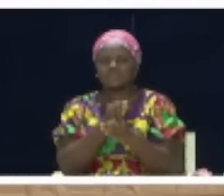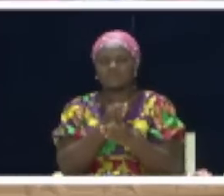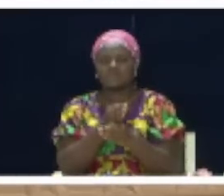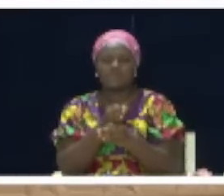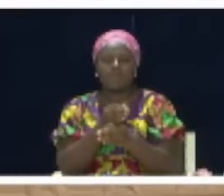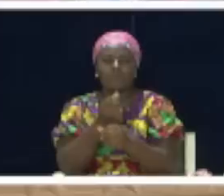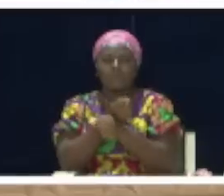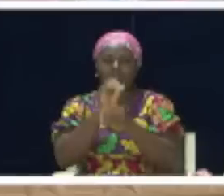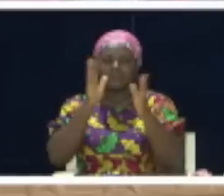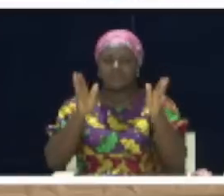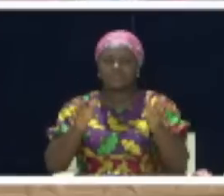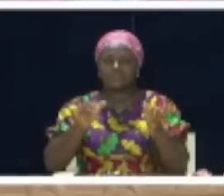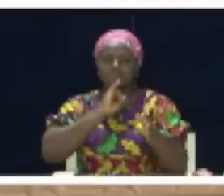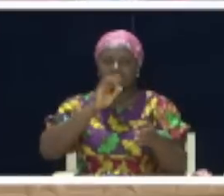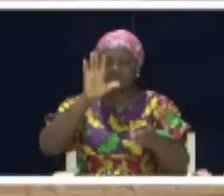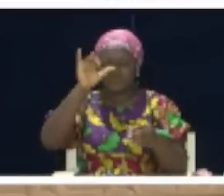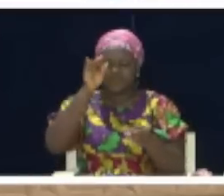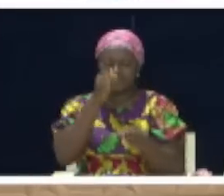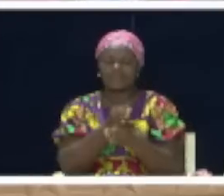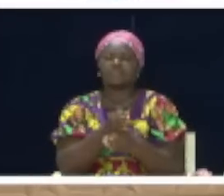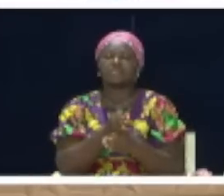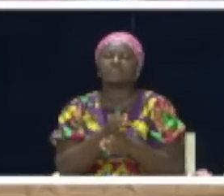Salvation is by faith.